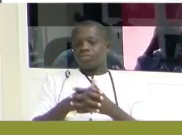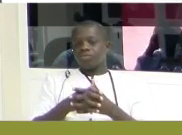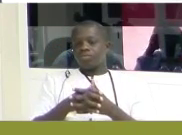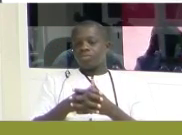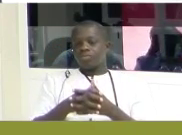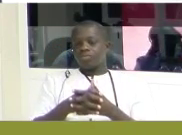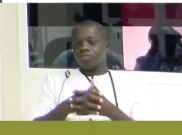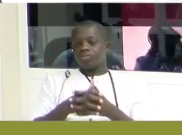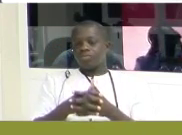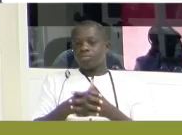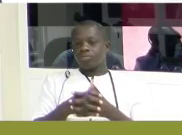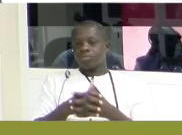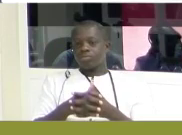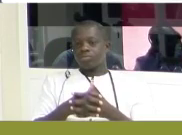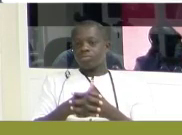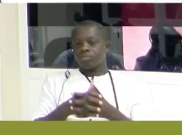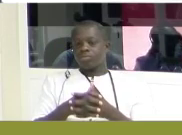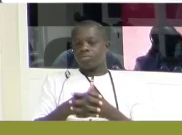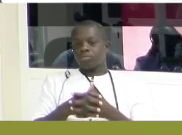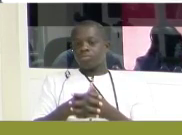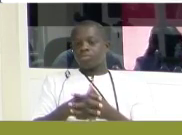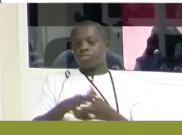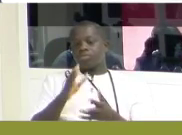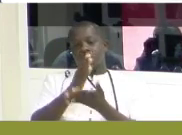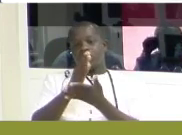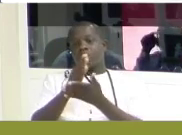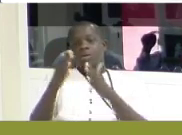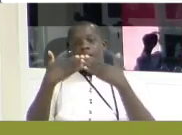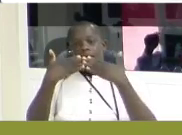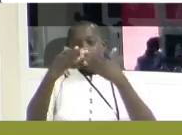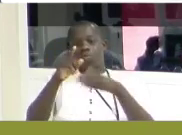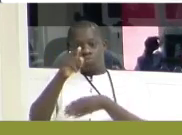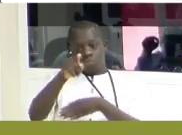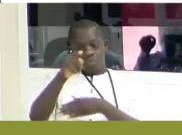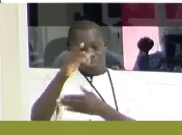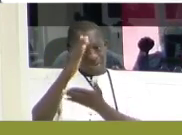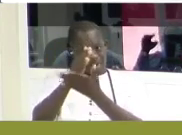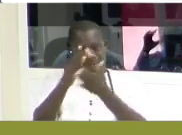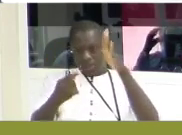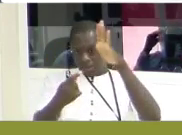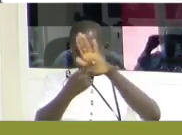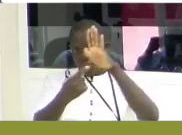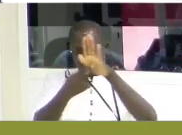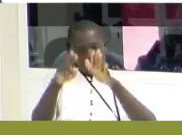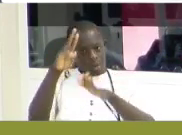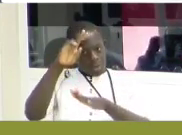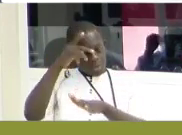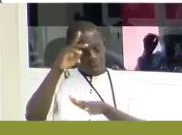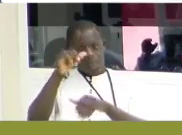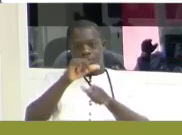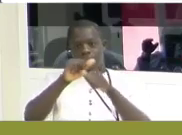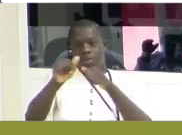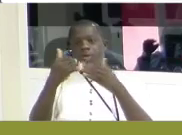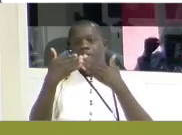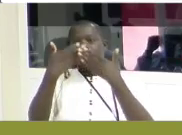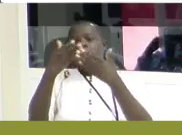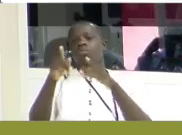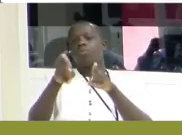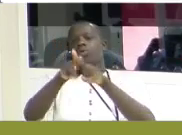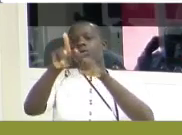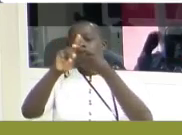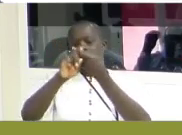fact, he told me categorically that I am the prime suspect. It's either I tell them my relationship with Pandiri,